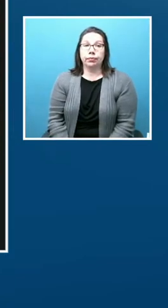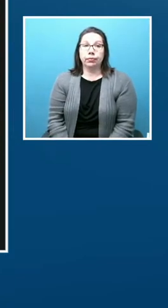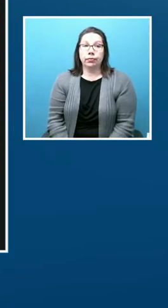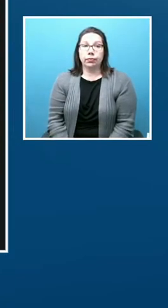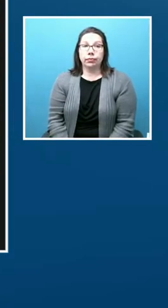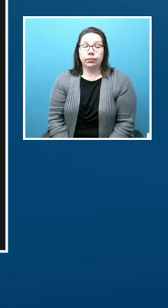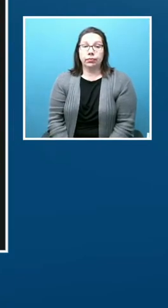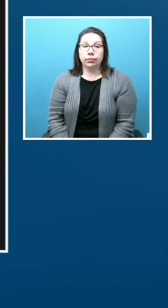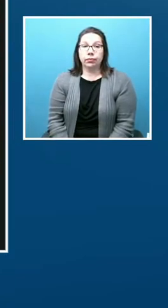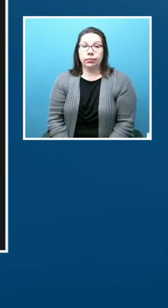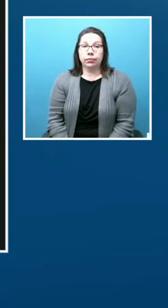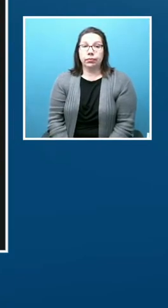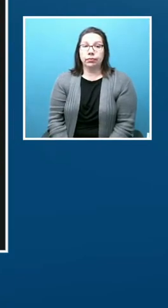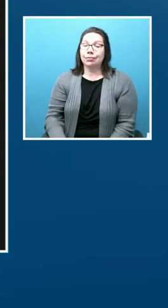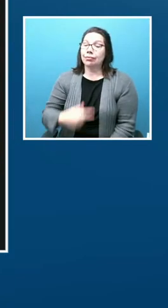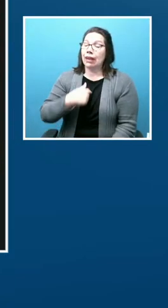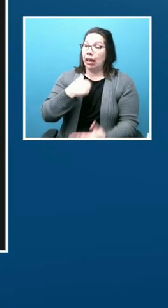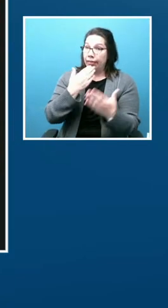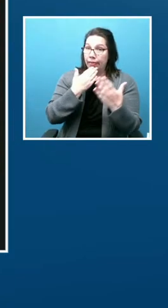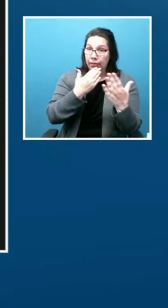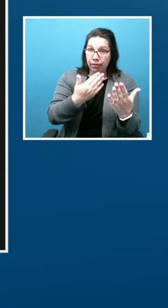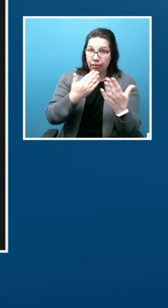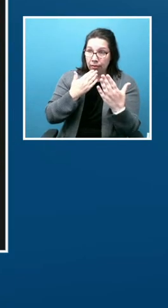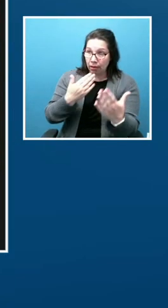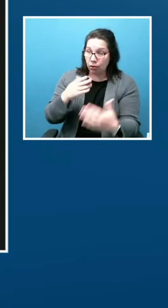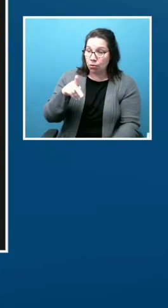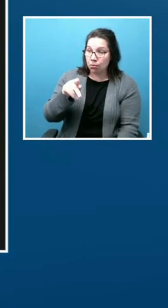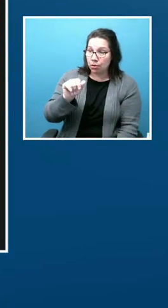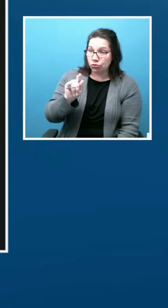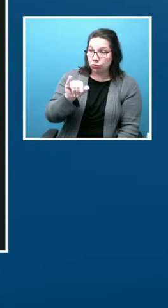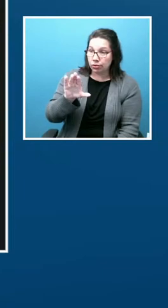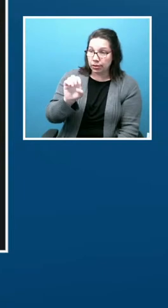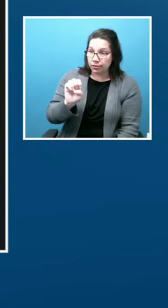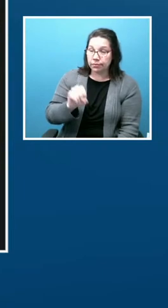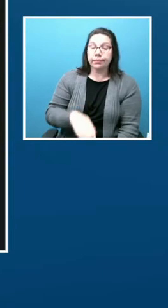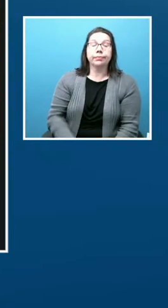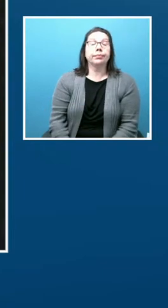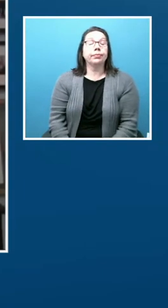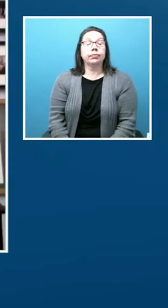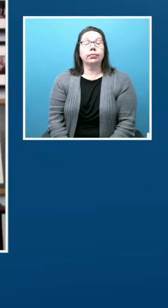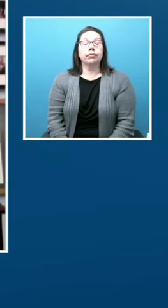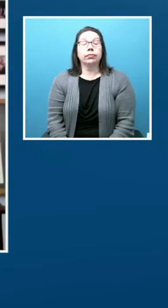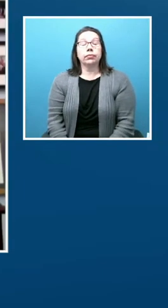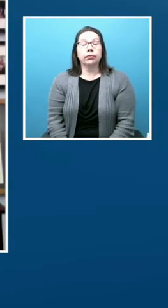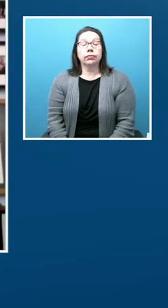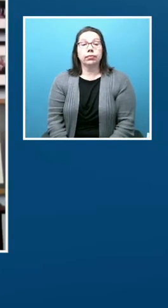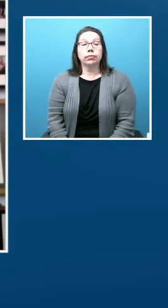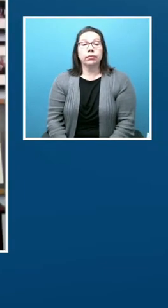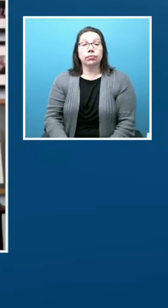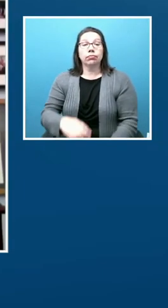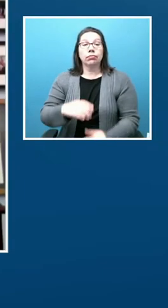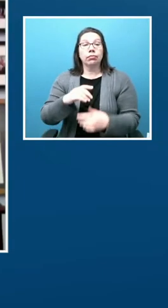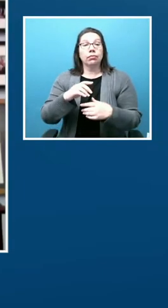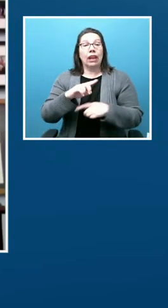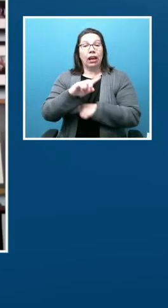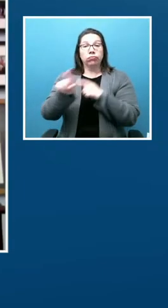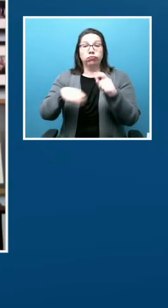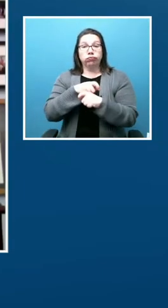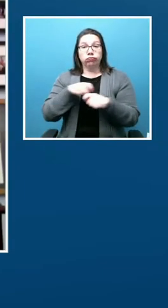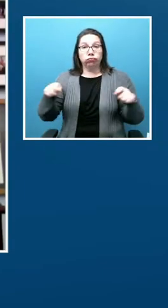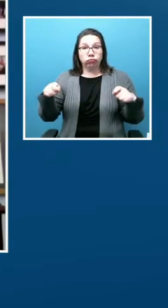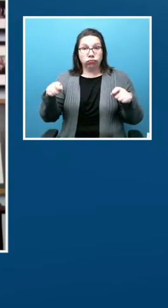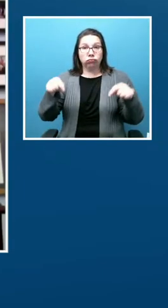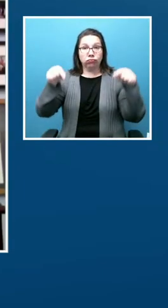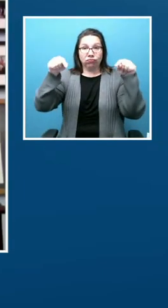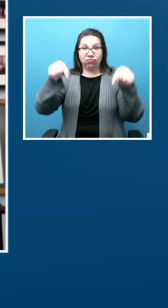against. Thank you, Patrice. This wraps up for